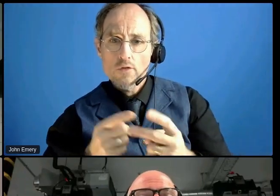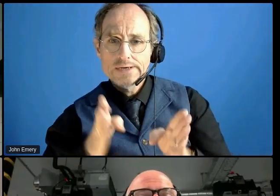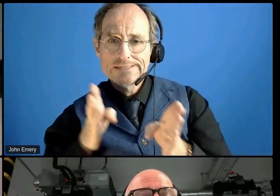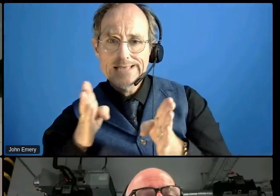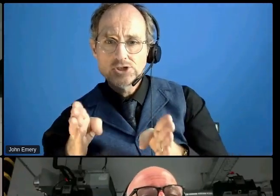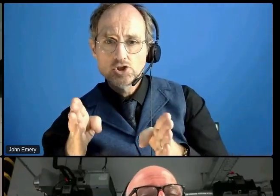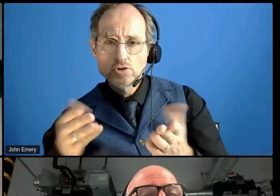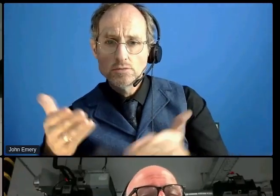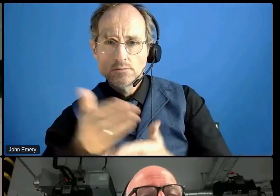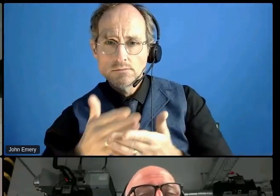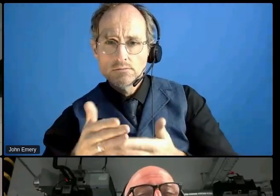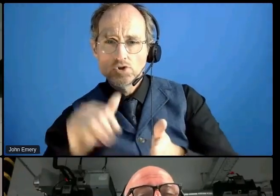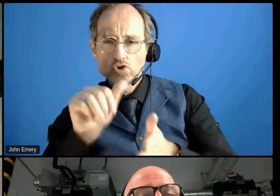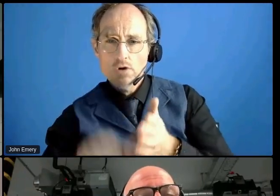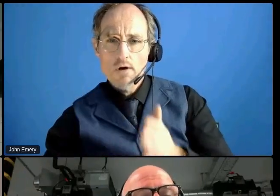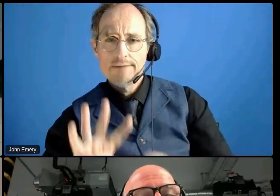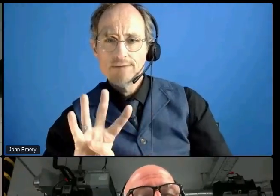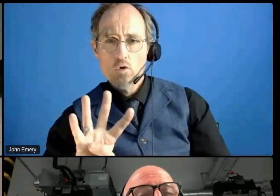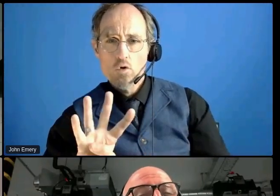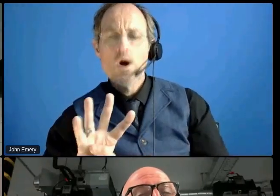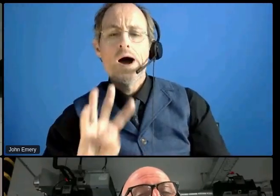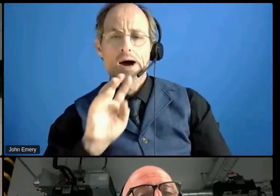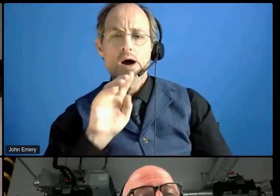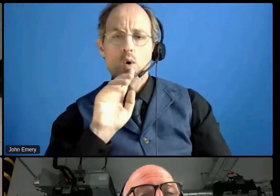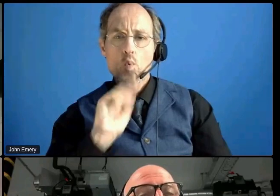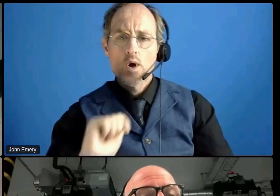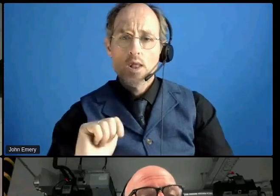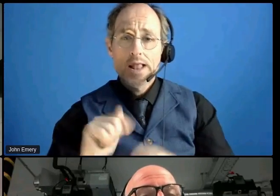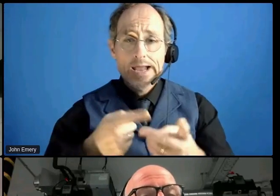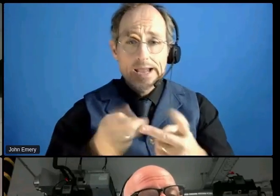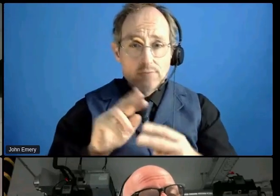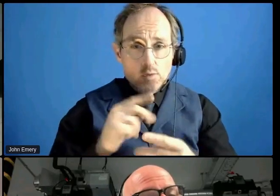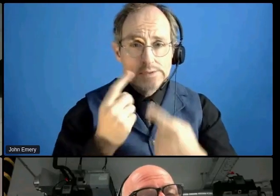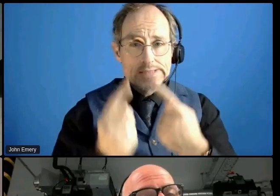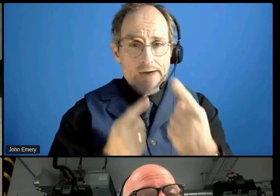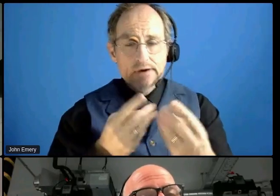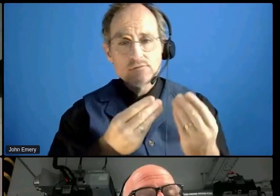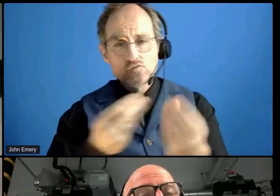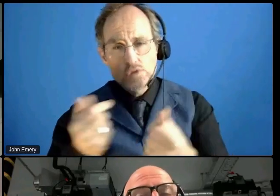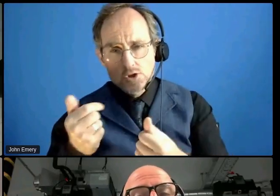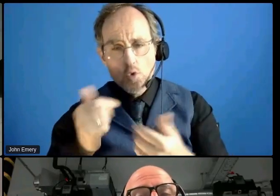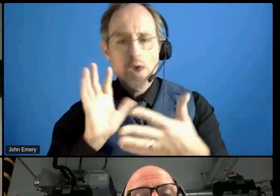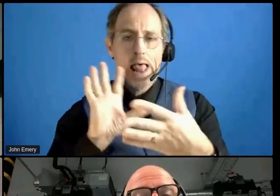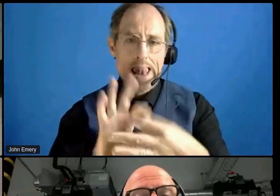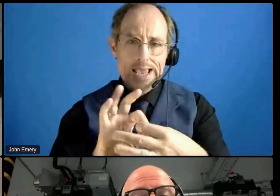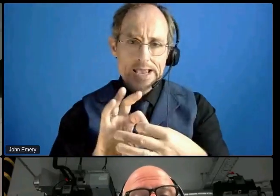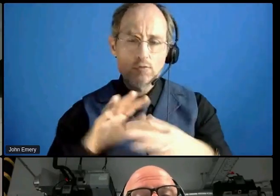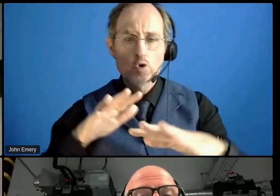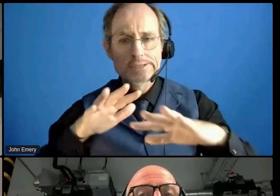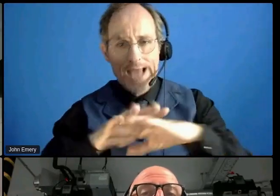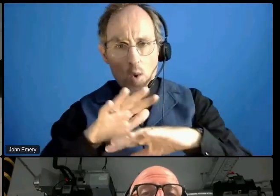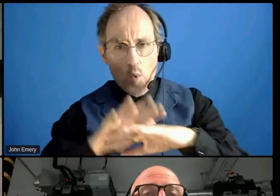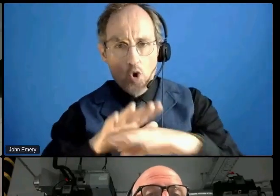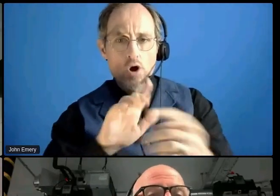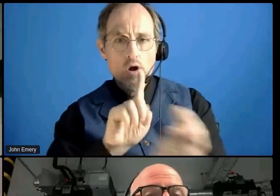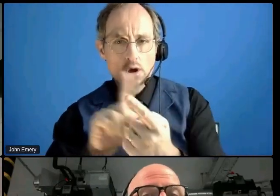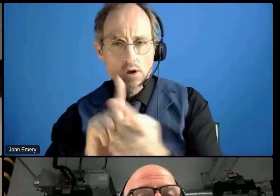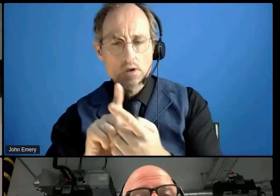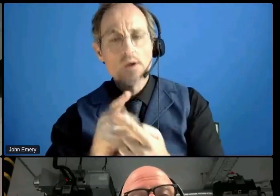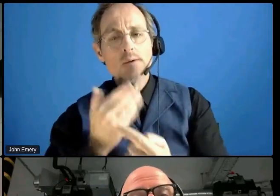course, Ron, some of the stuff you're talking about that you're doing in ships is a mile away from that. Whole different world of accommodation